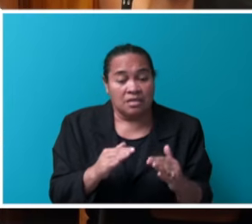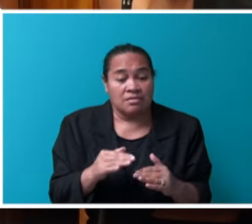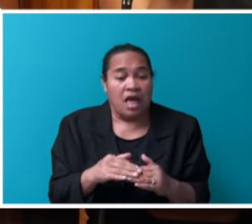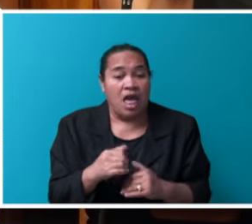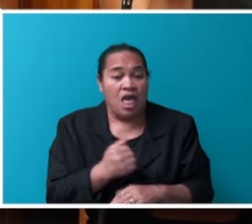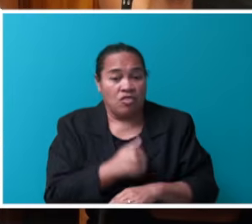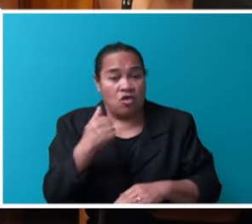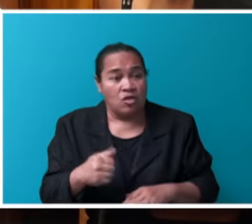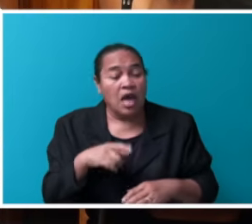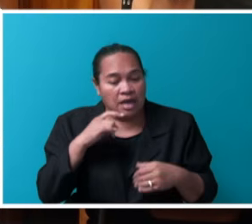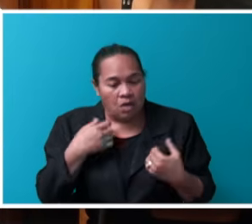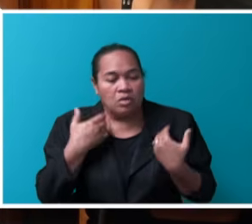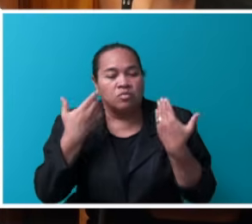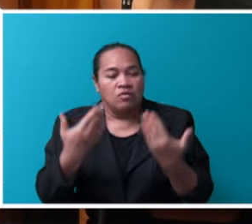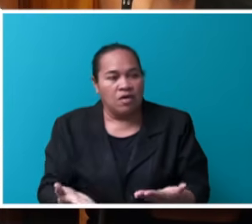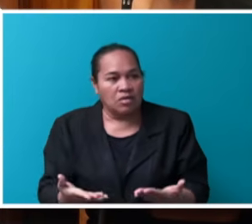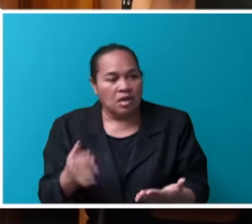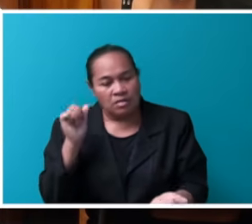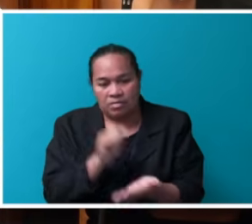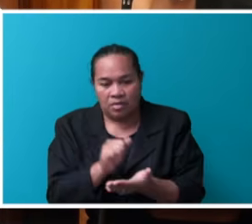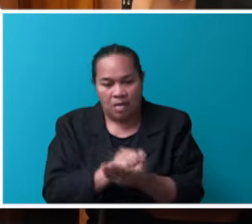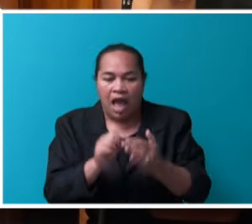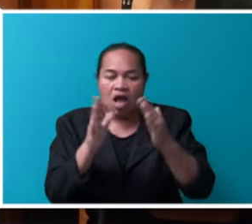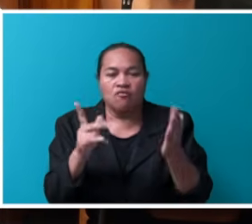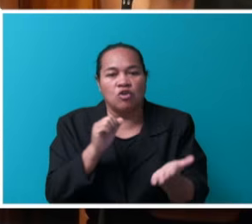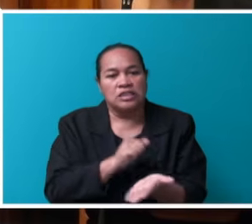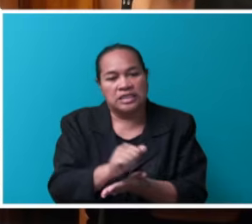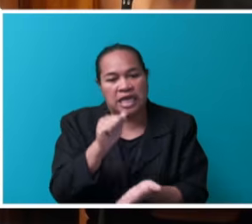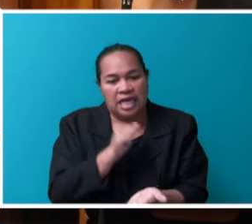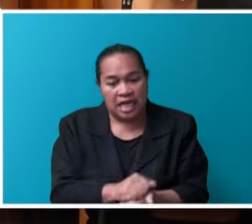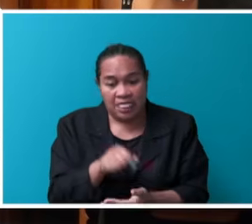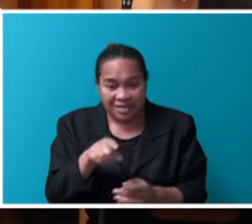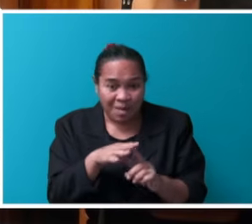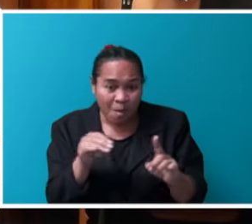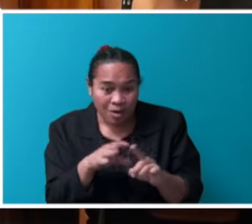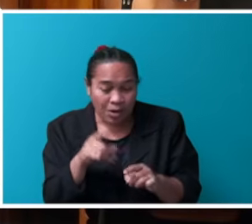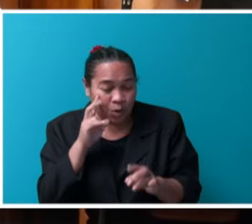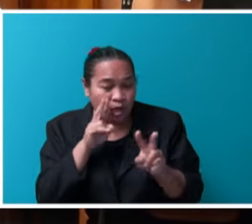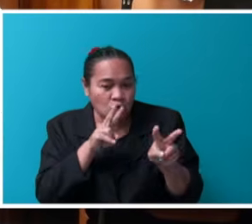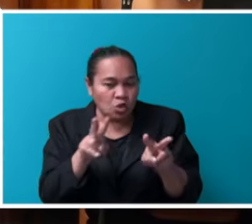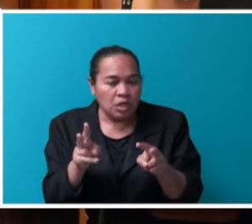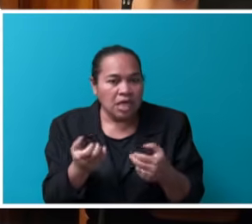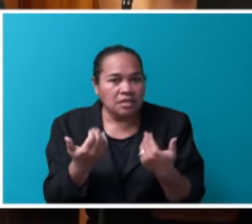residential lots and complete houses for sale. Through this model, we are looking at delivering